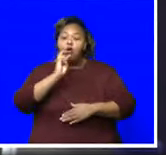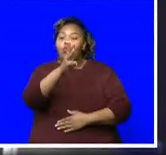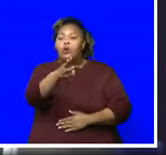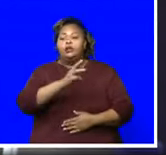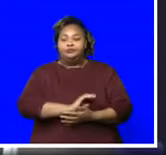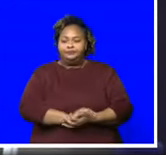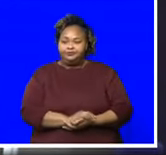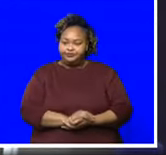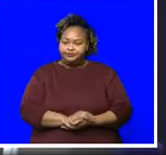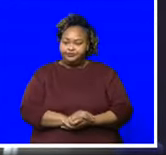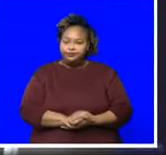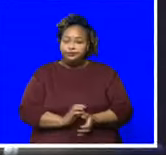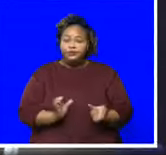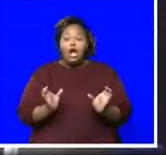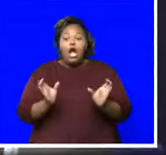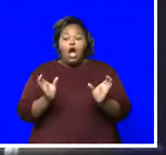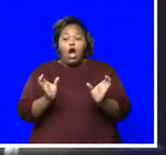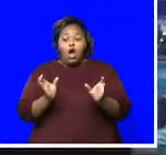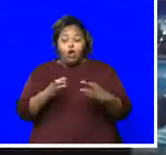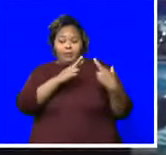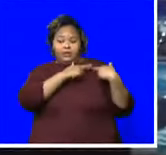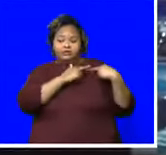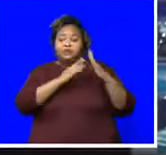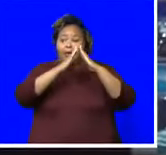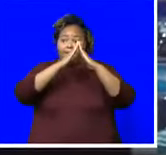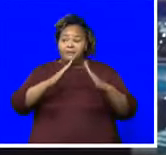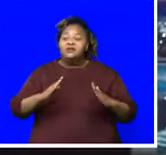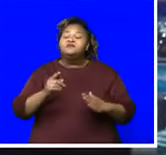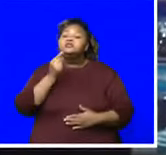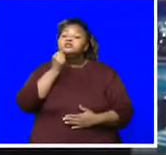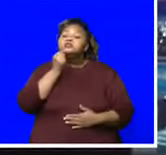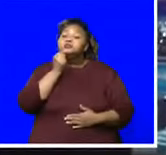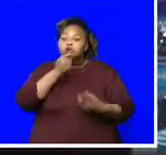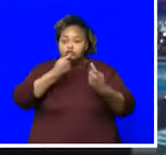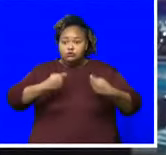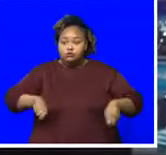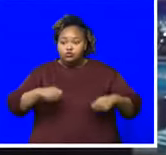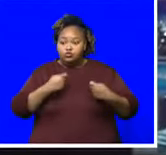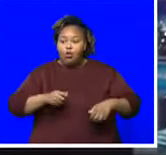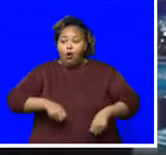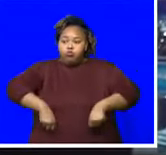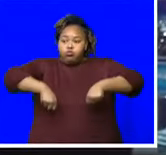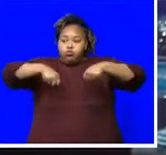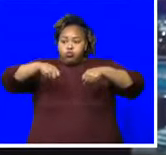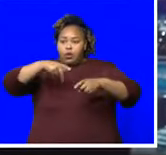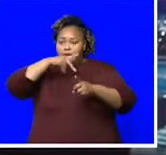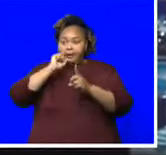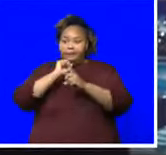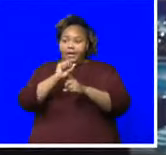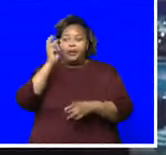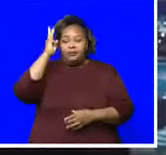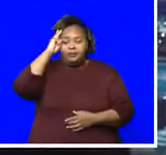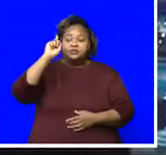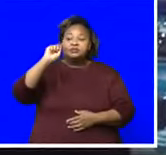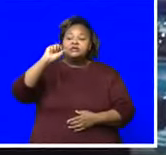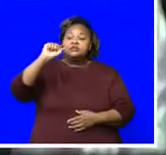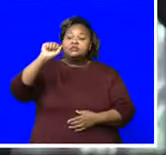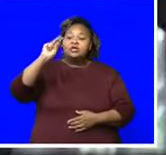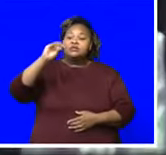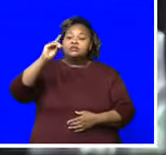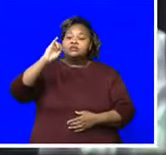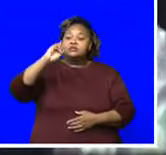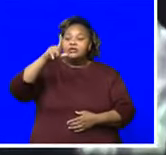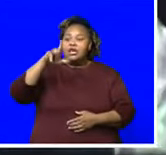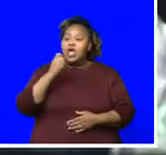ngosihlalo welikomiti libuke ukusebenza kwelitiko letebani labasha etimbungeni uthi lelitiko lingumgogodlo ekuthuthukisa abantu labasha.